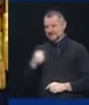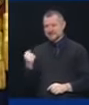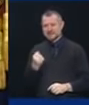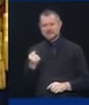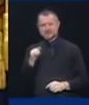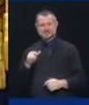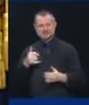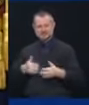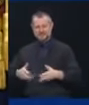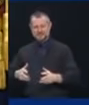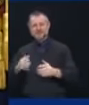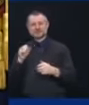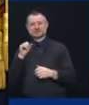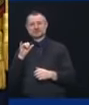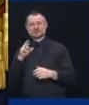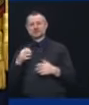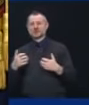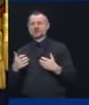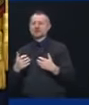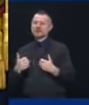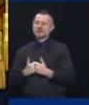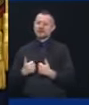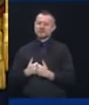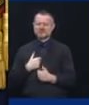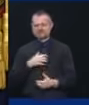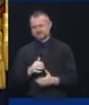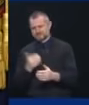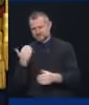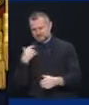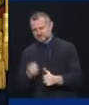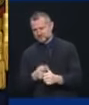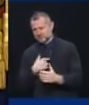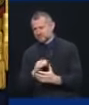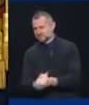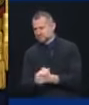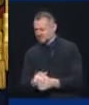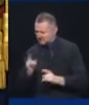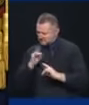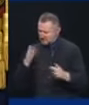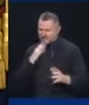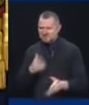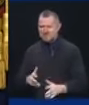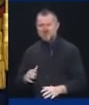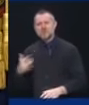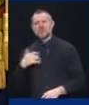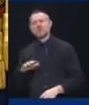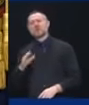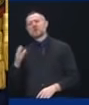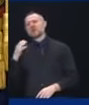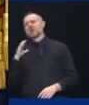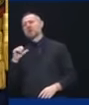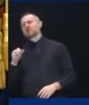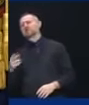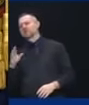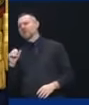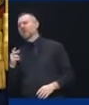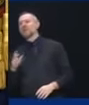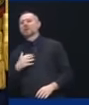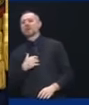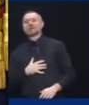First, congratulations to Syracuse. That was a great game. Coach Boeheim, it just warms my